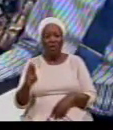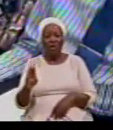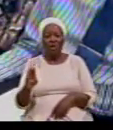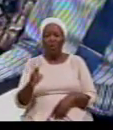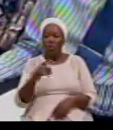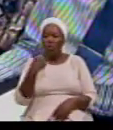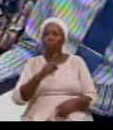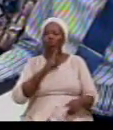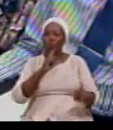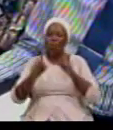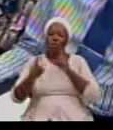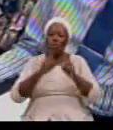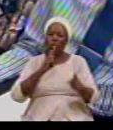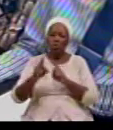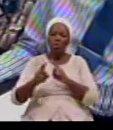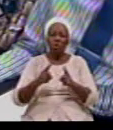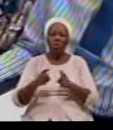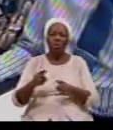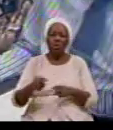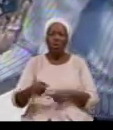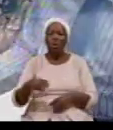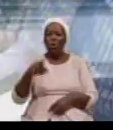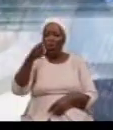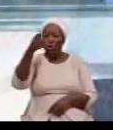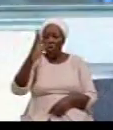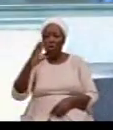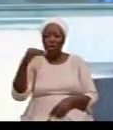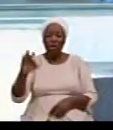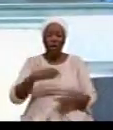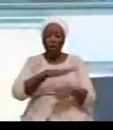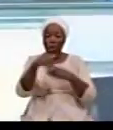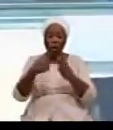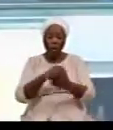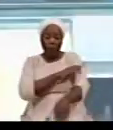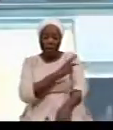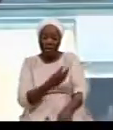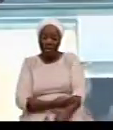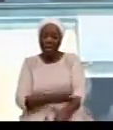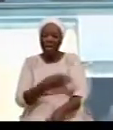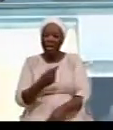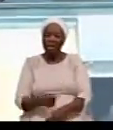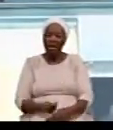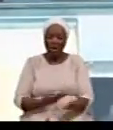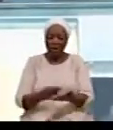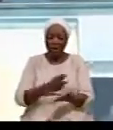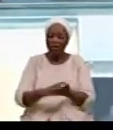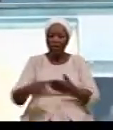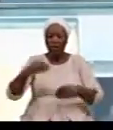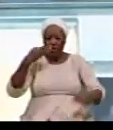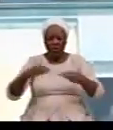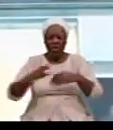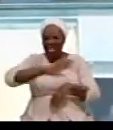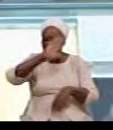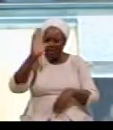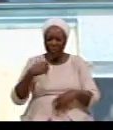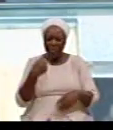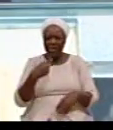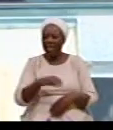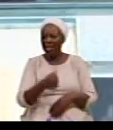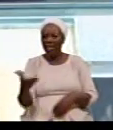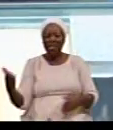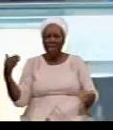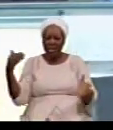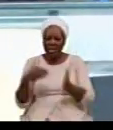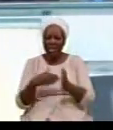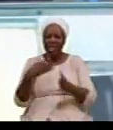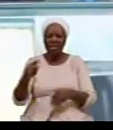and God the righteous judge, never said anything against the wife.